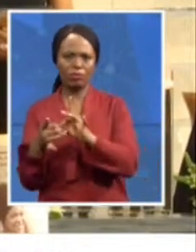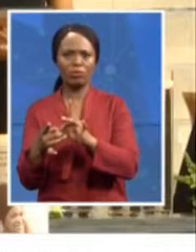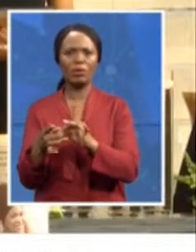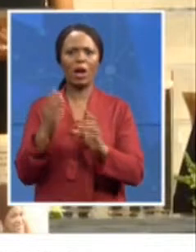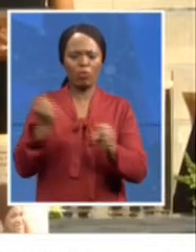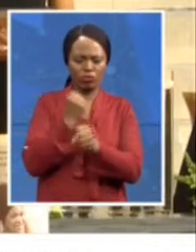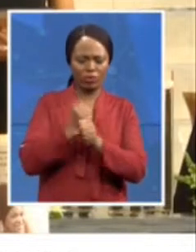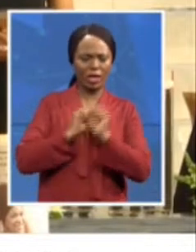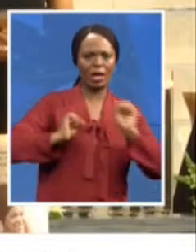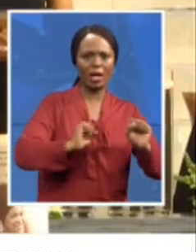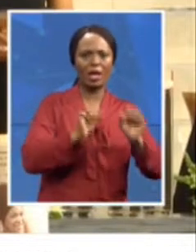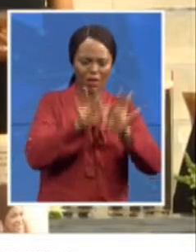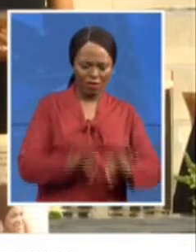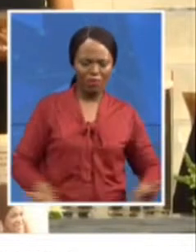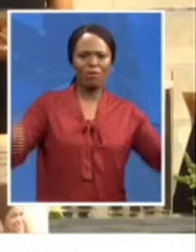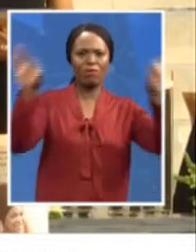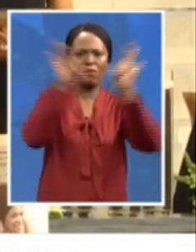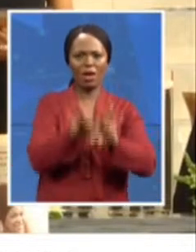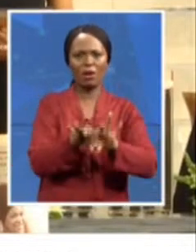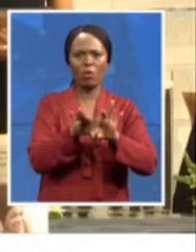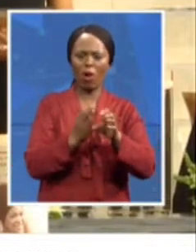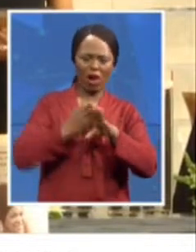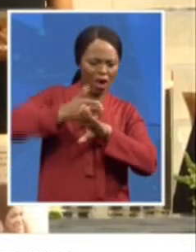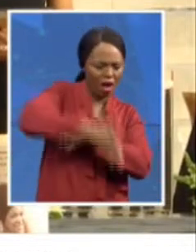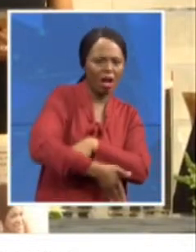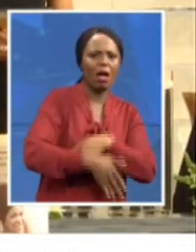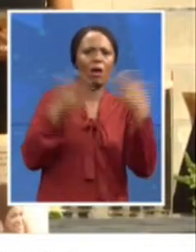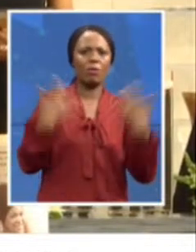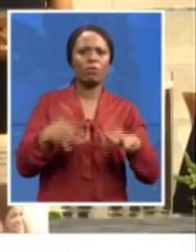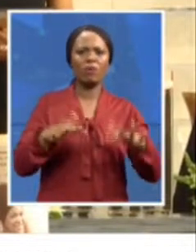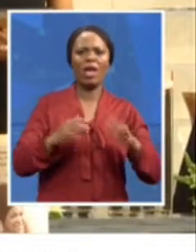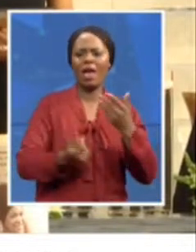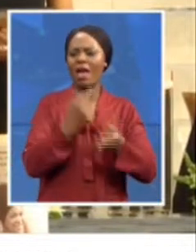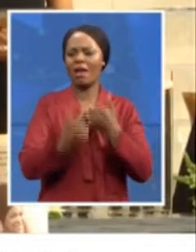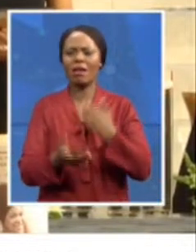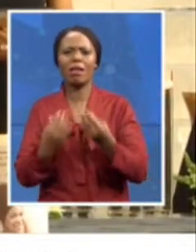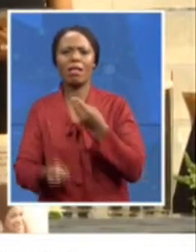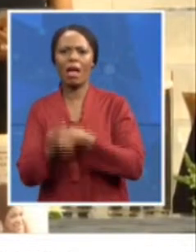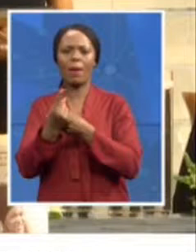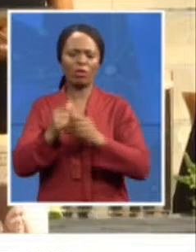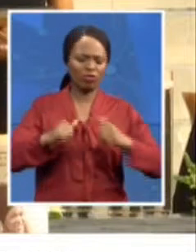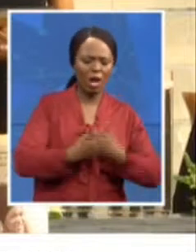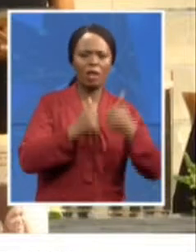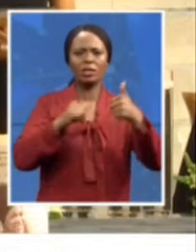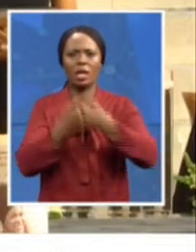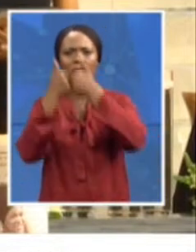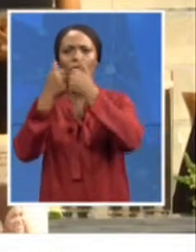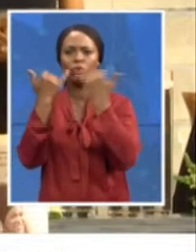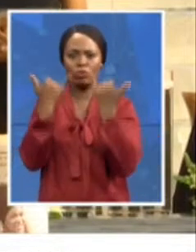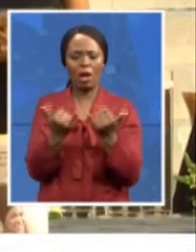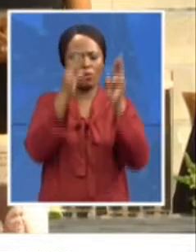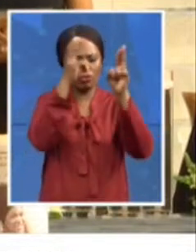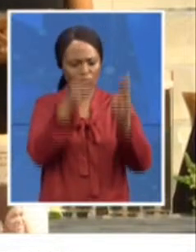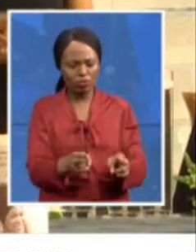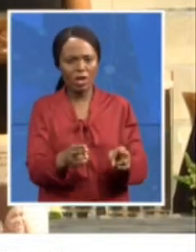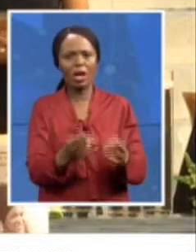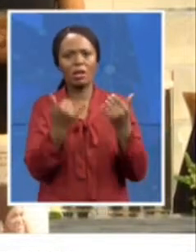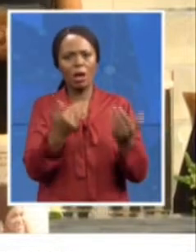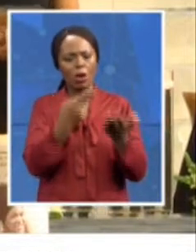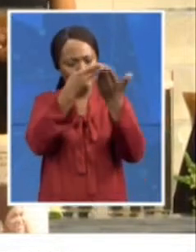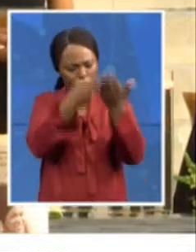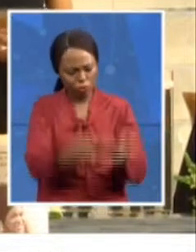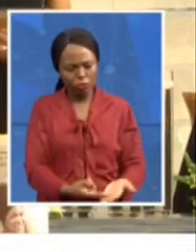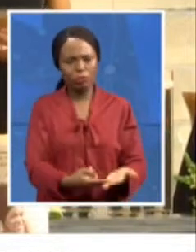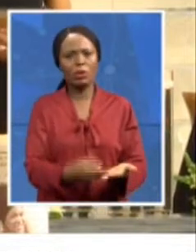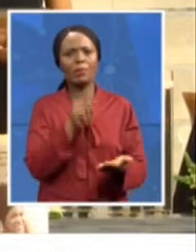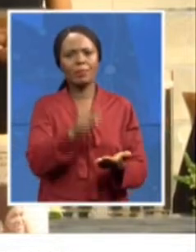circumstance. Today, as we lay her to rest and cast the spotlight on her many accolades, whether party or nation, diplomat